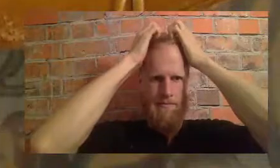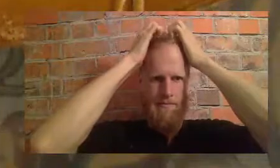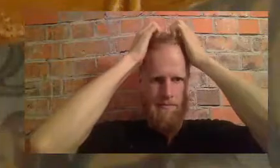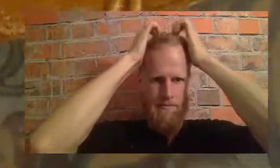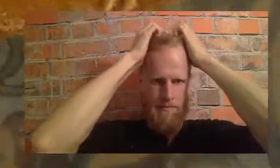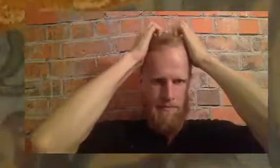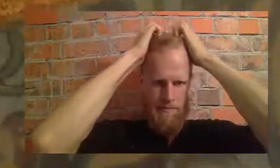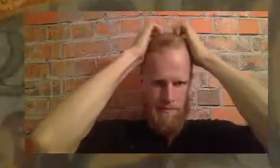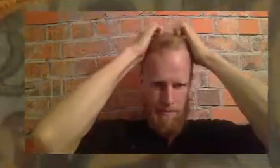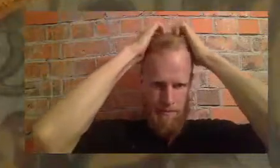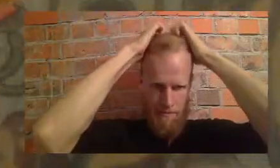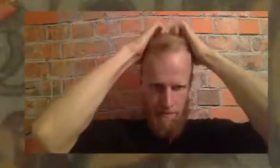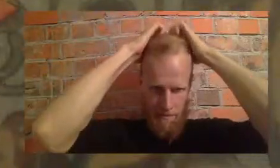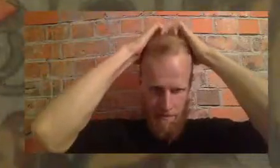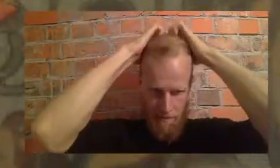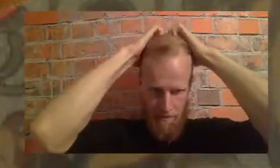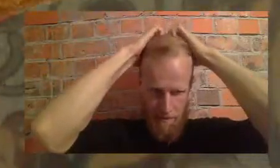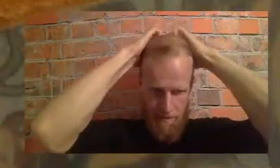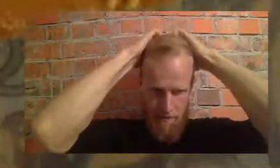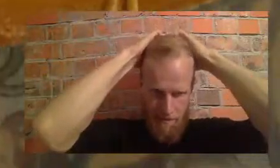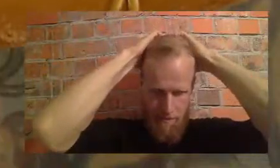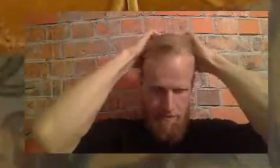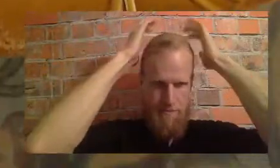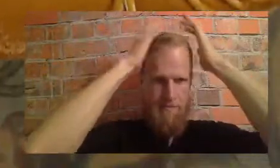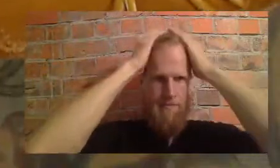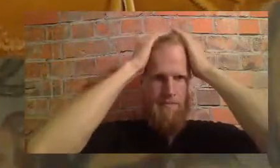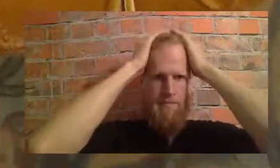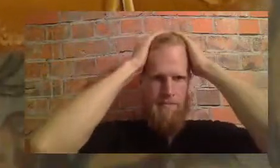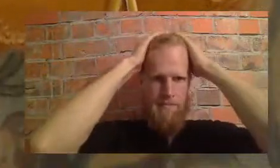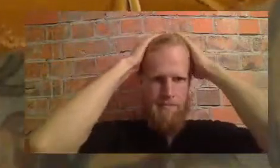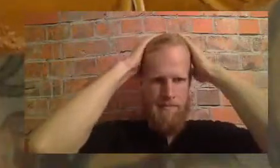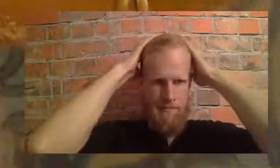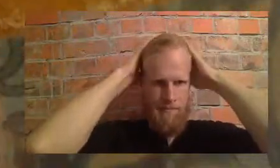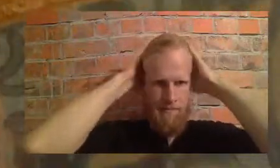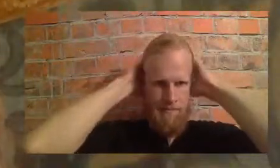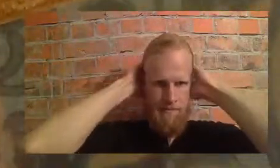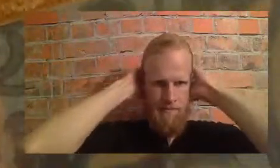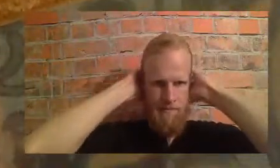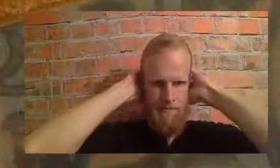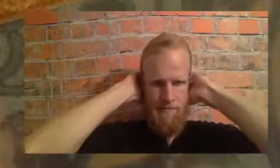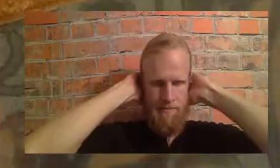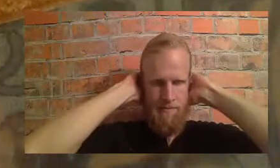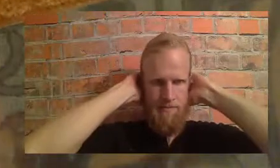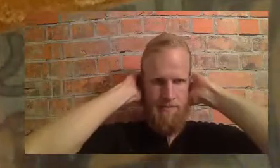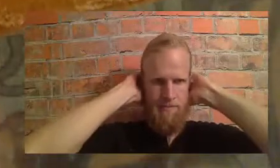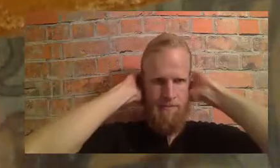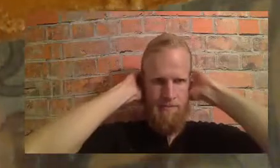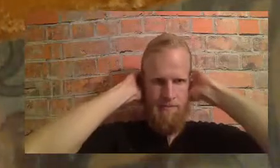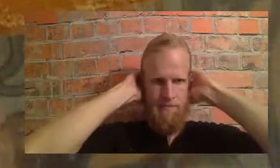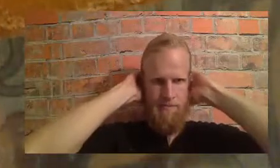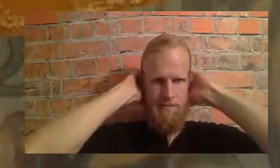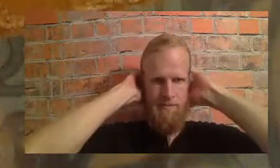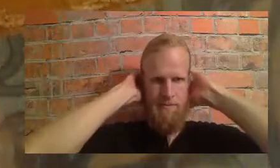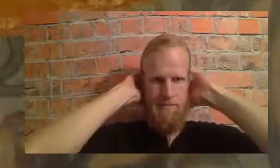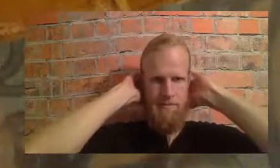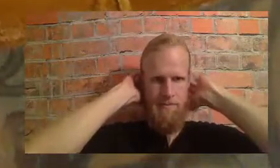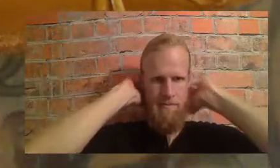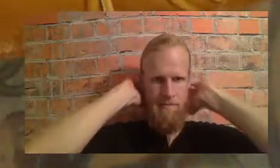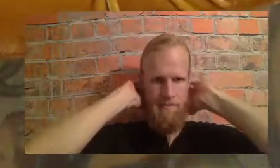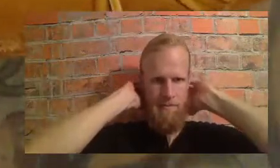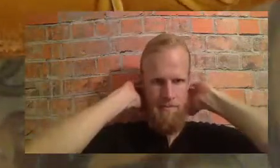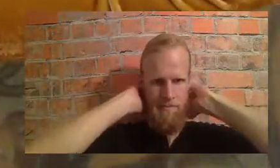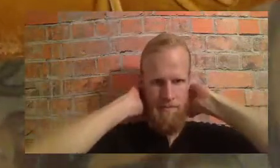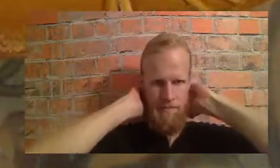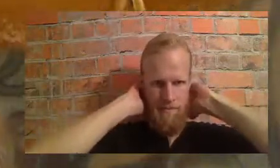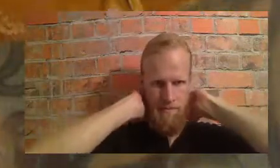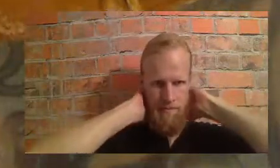maybe you blame them anyway. Maybe you blame yourself. So I want you to just go through a list of whoever you blame